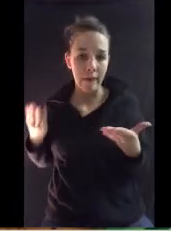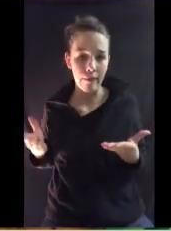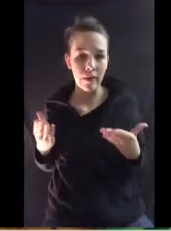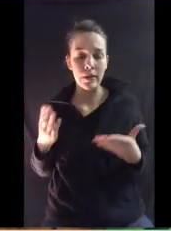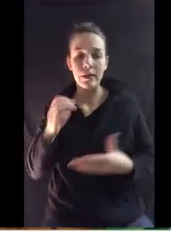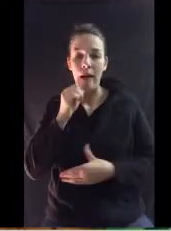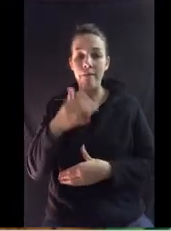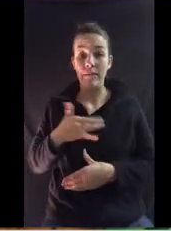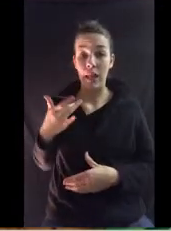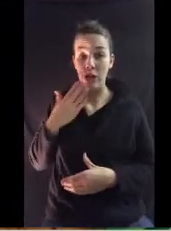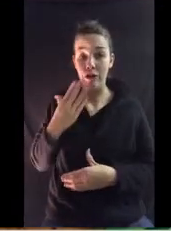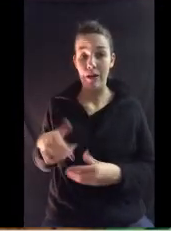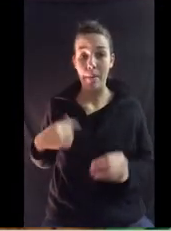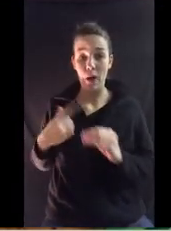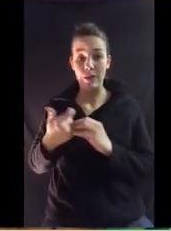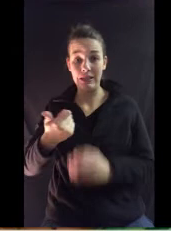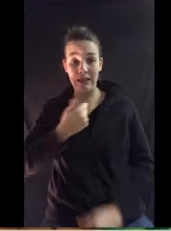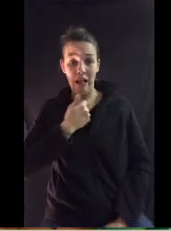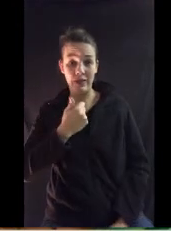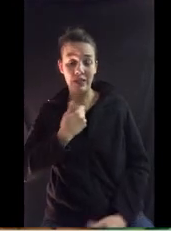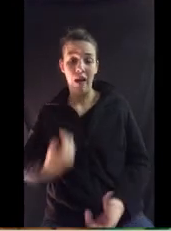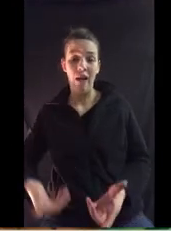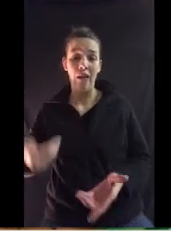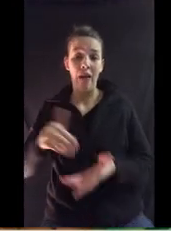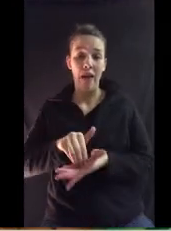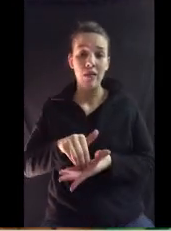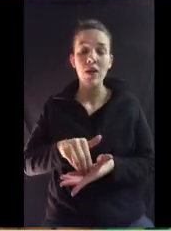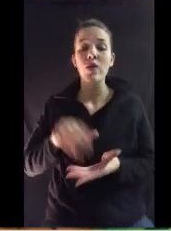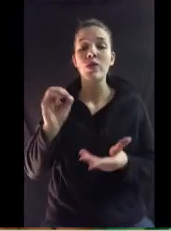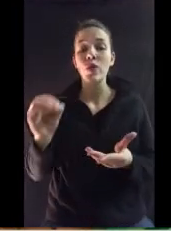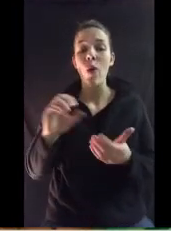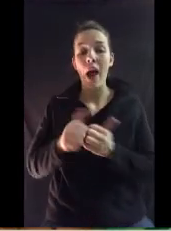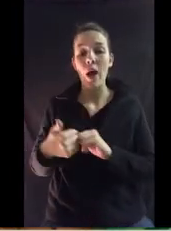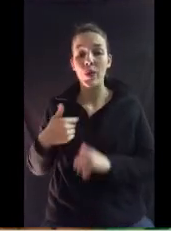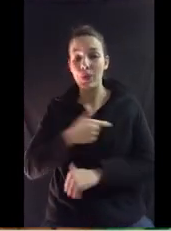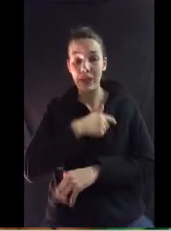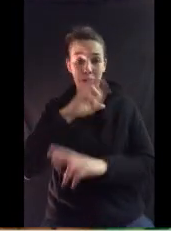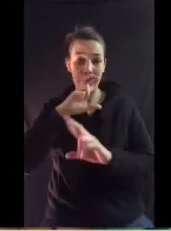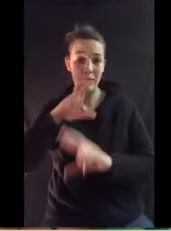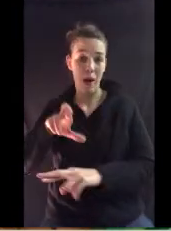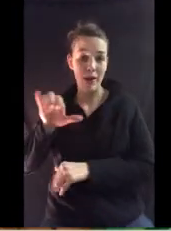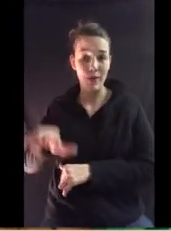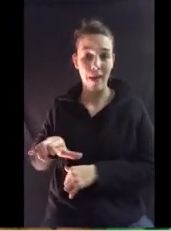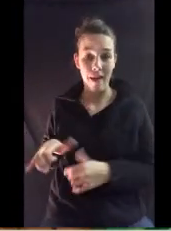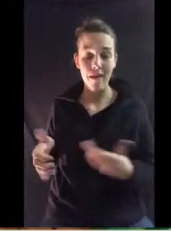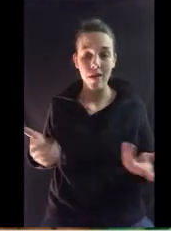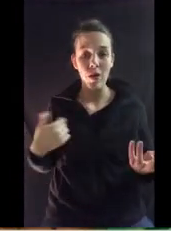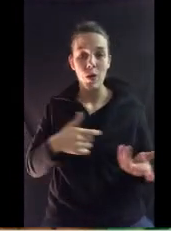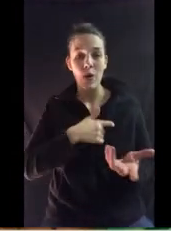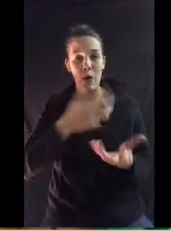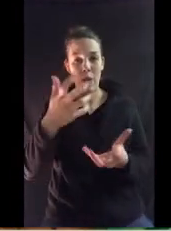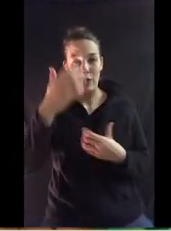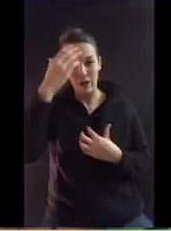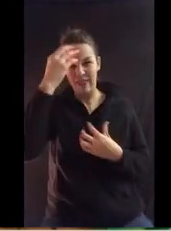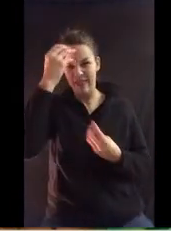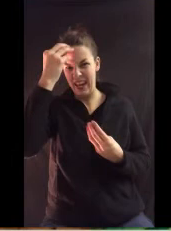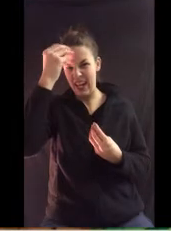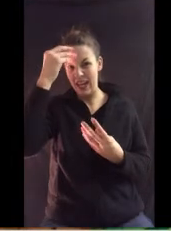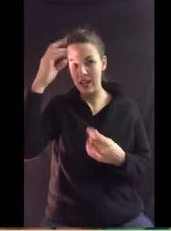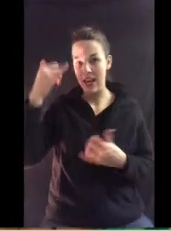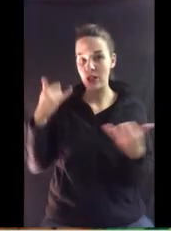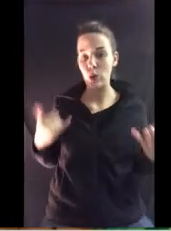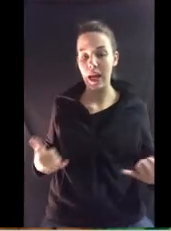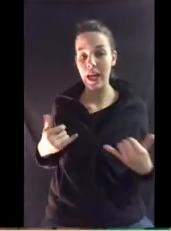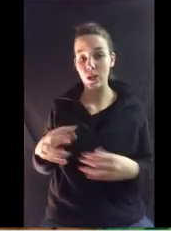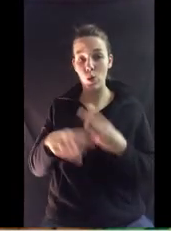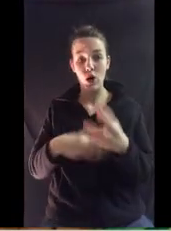not nice and make us not feel good about ourselves once again. So how do we respond to that? And we want to